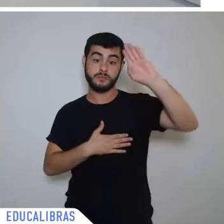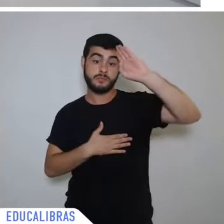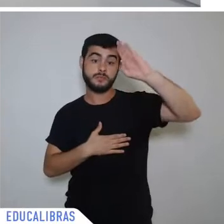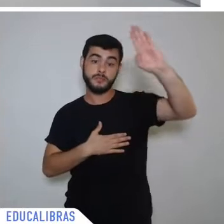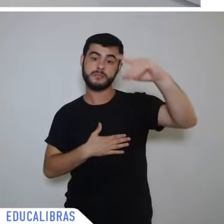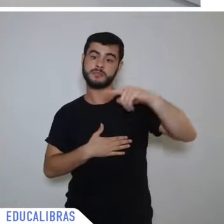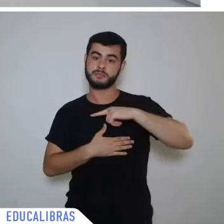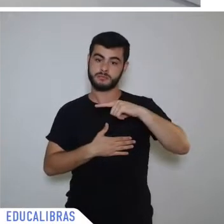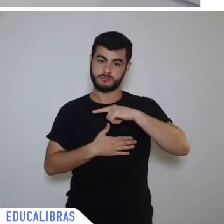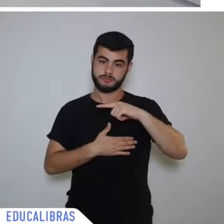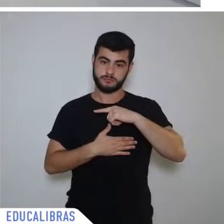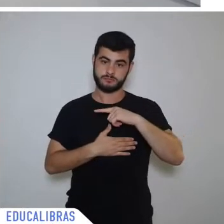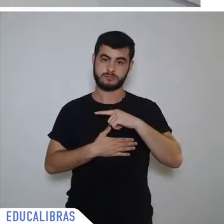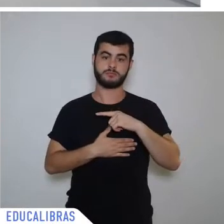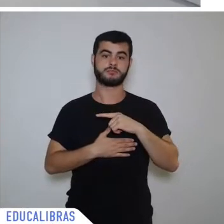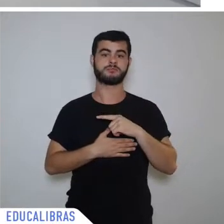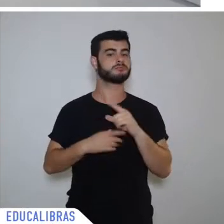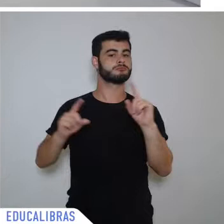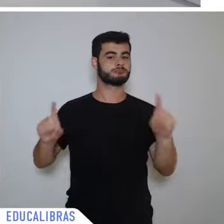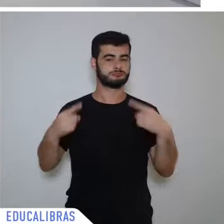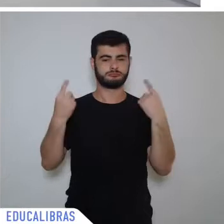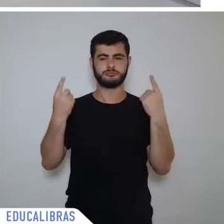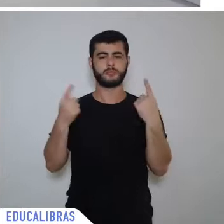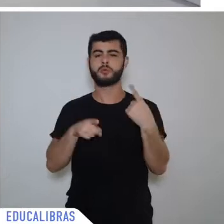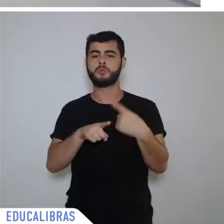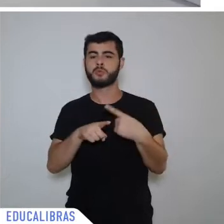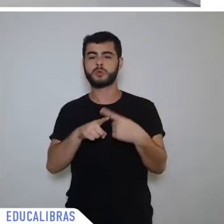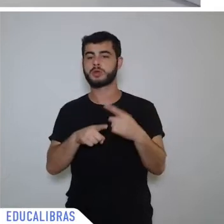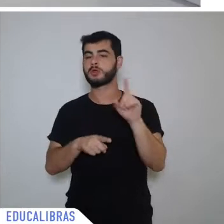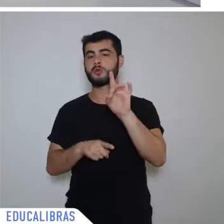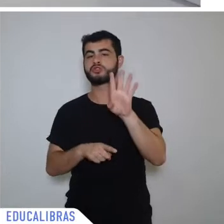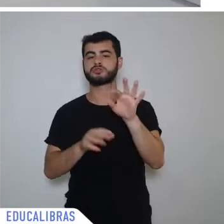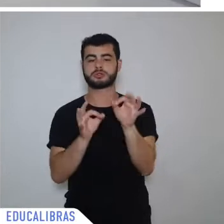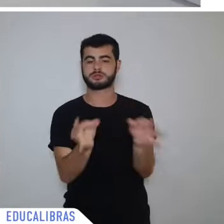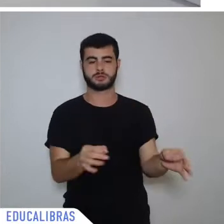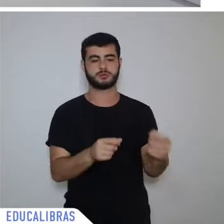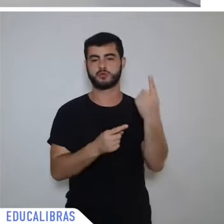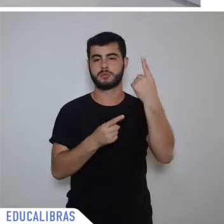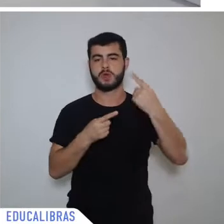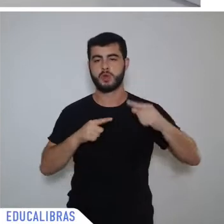And the victories are still being counted.